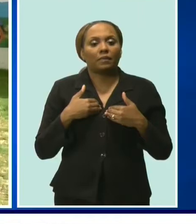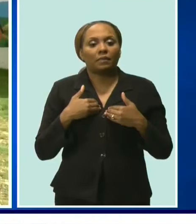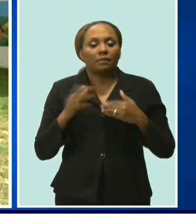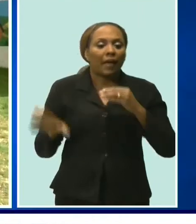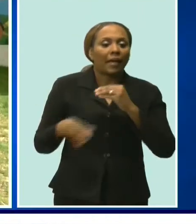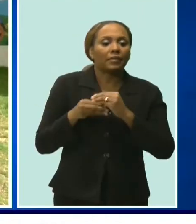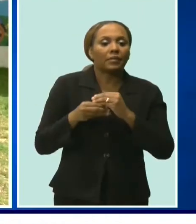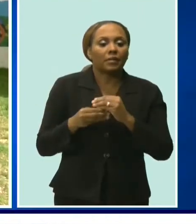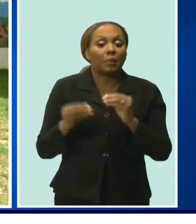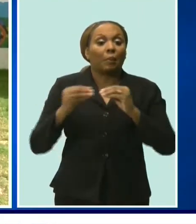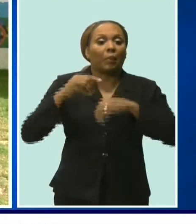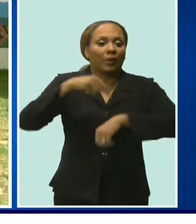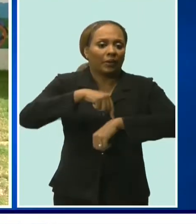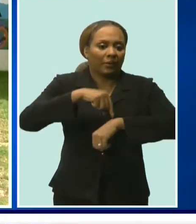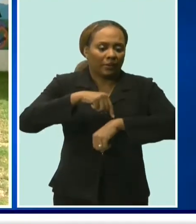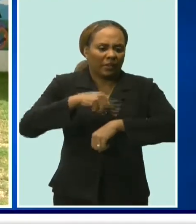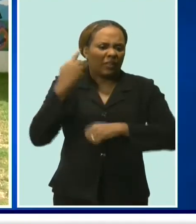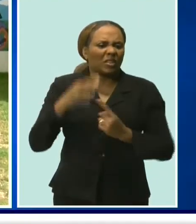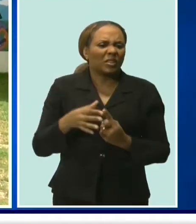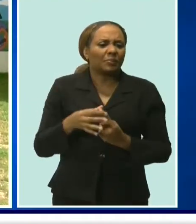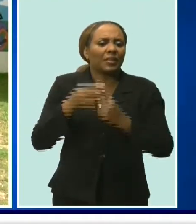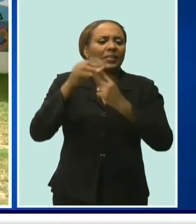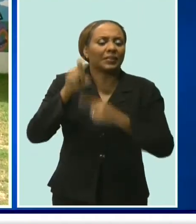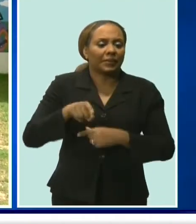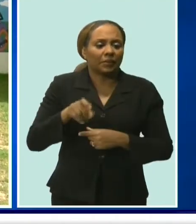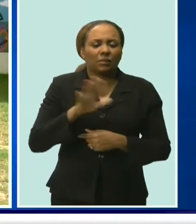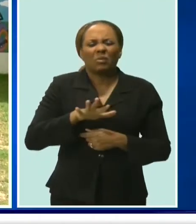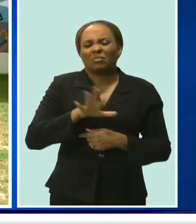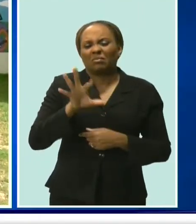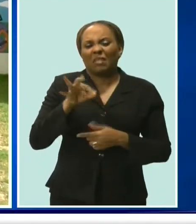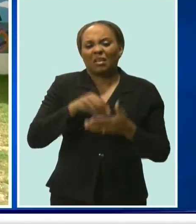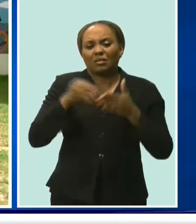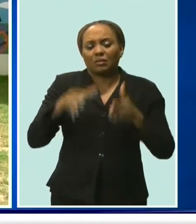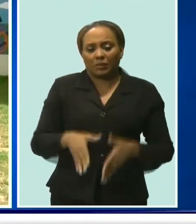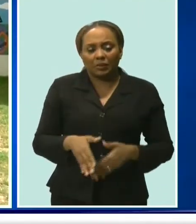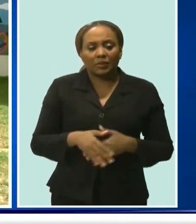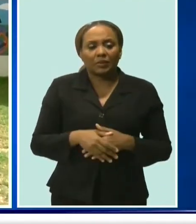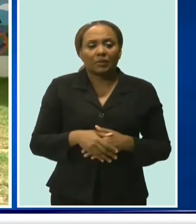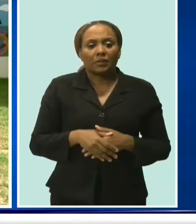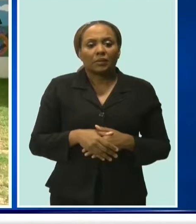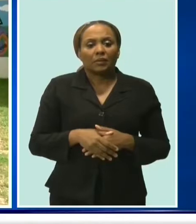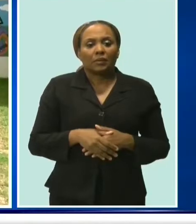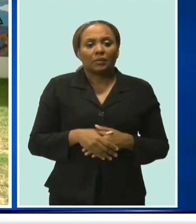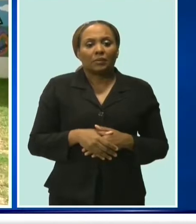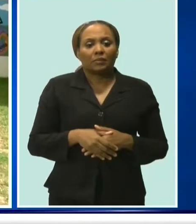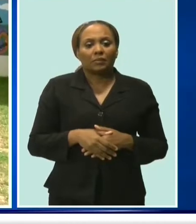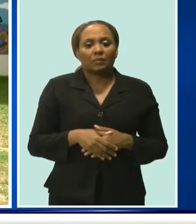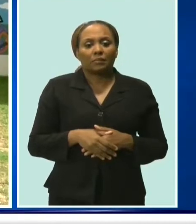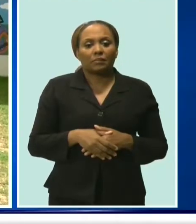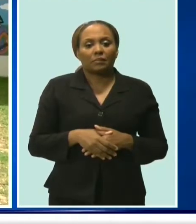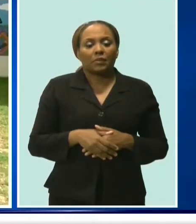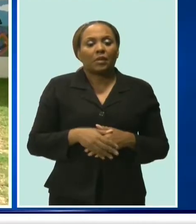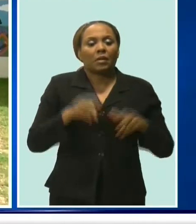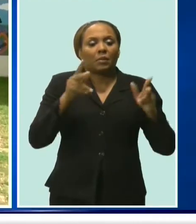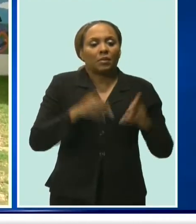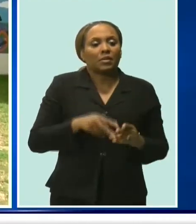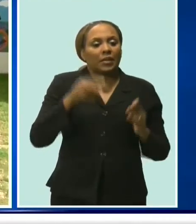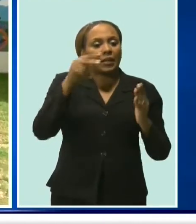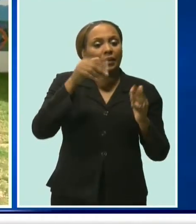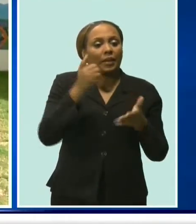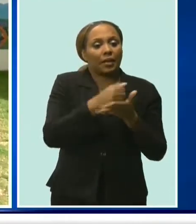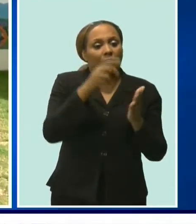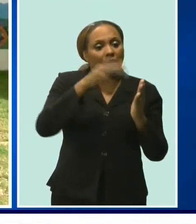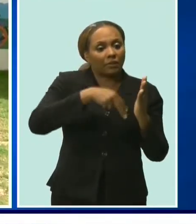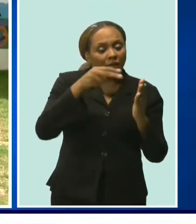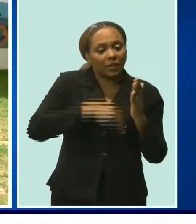at least, when I left the room, we had at least 9 persons covering the room. We have readers for every person that needs a reader and the 2